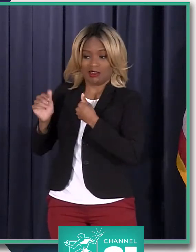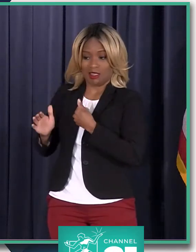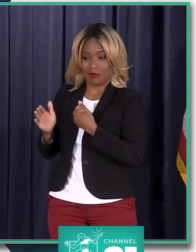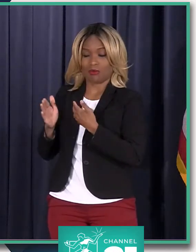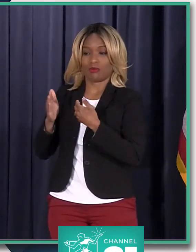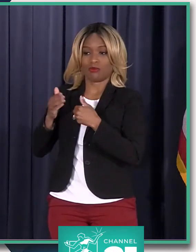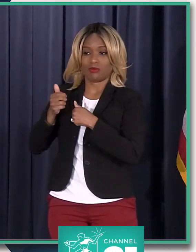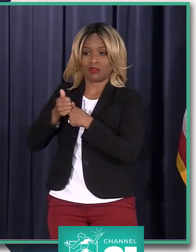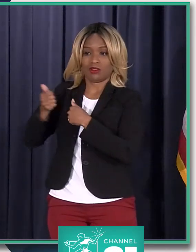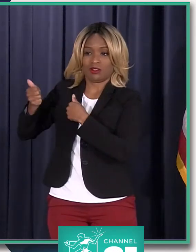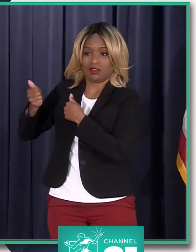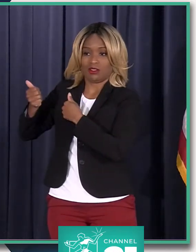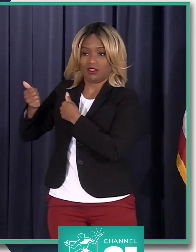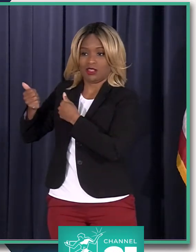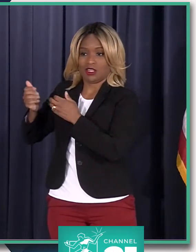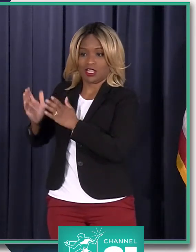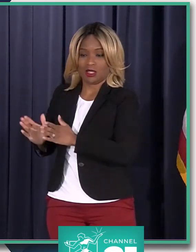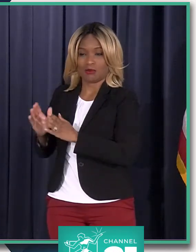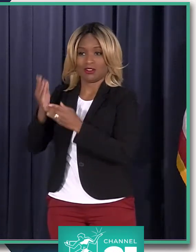But we'll be out tomorrow.